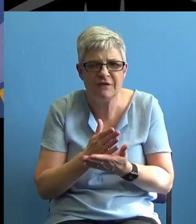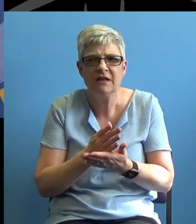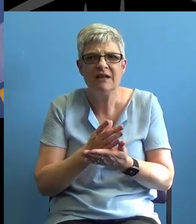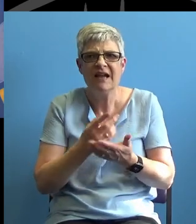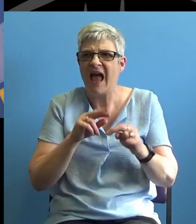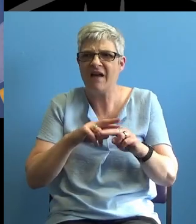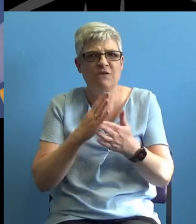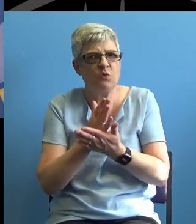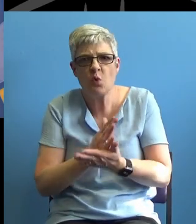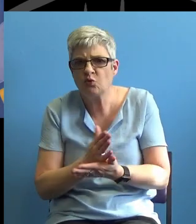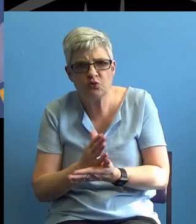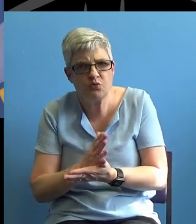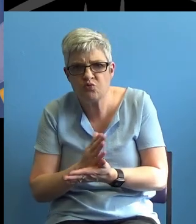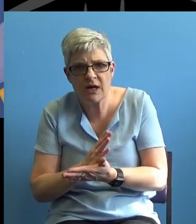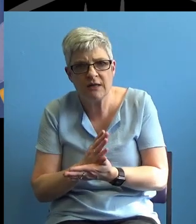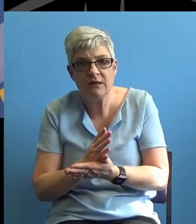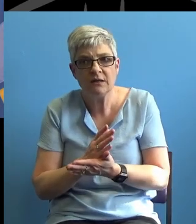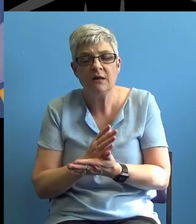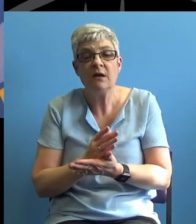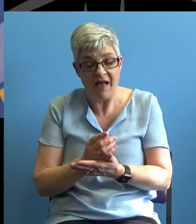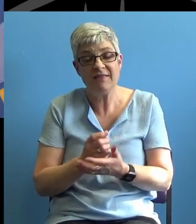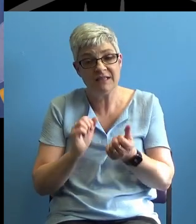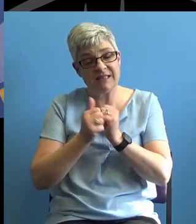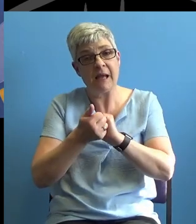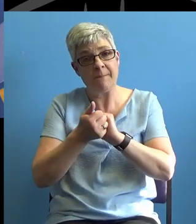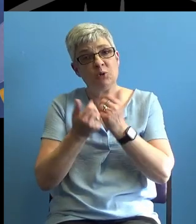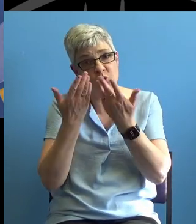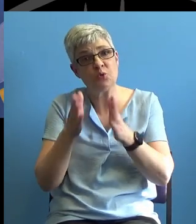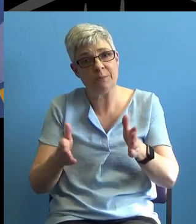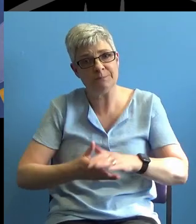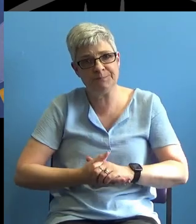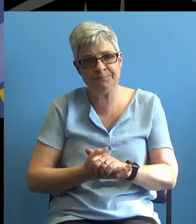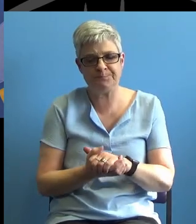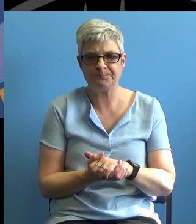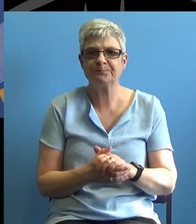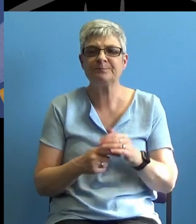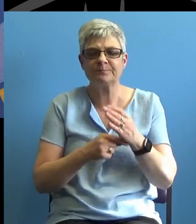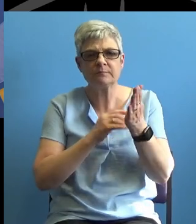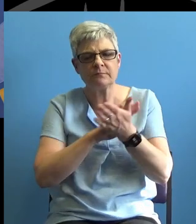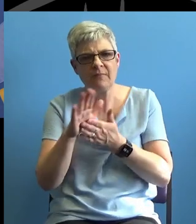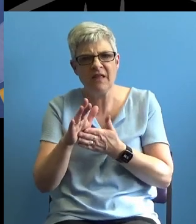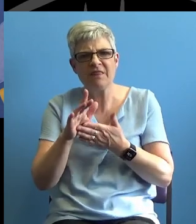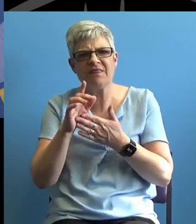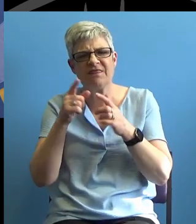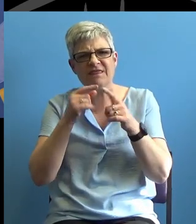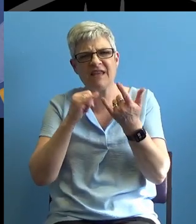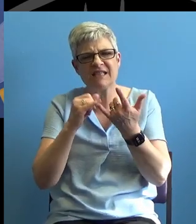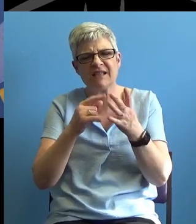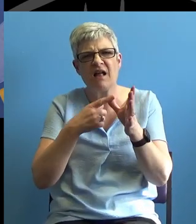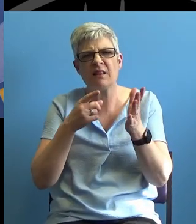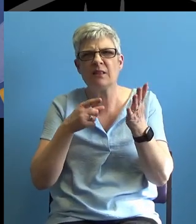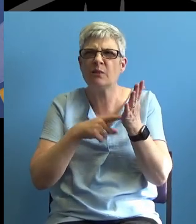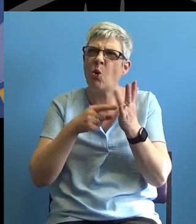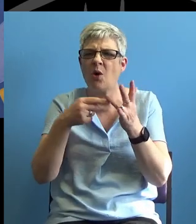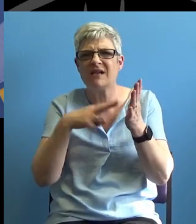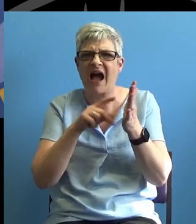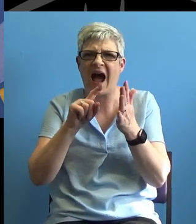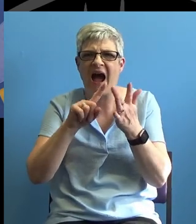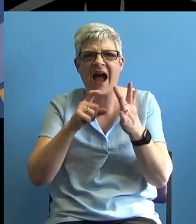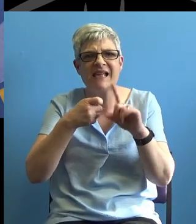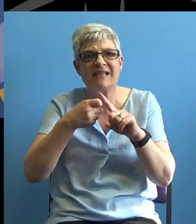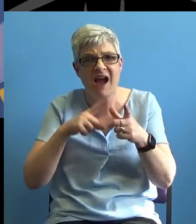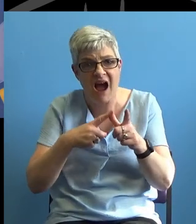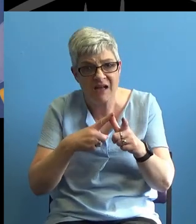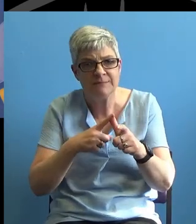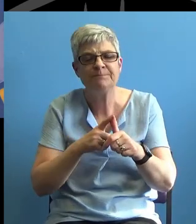and to ask a question. And the disciples show us that. And in Thessalonica, where this letter had been written by